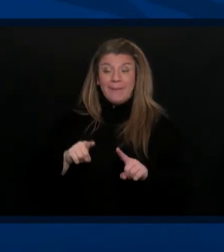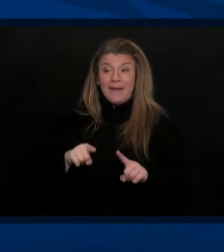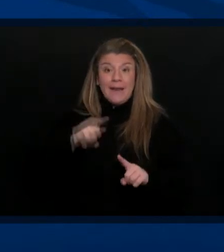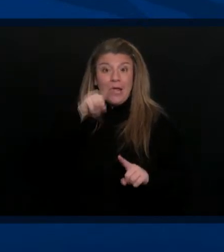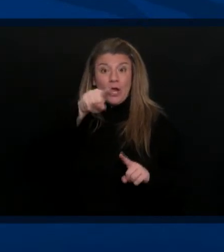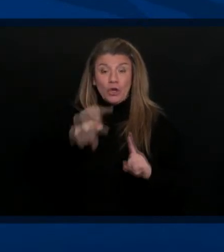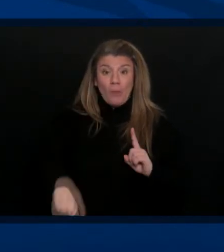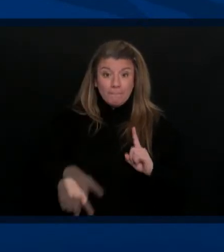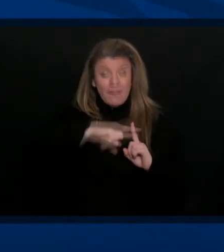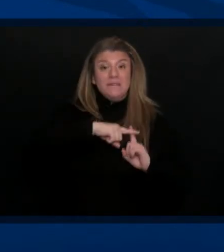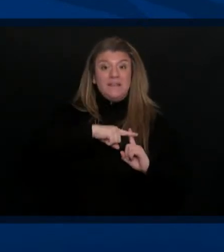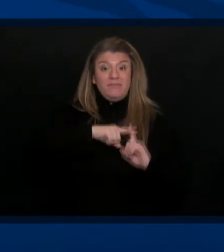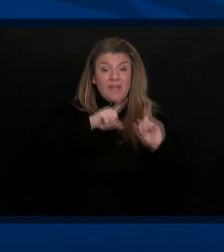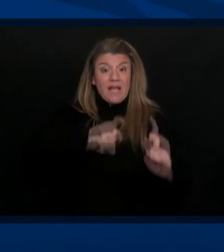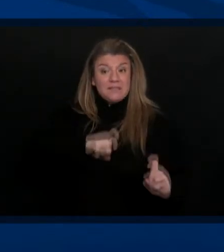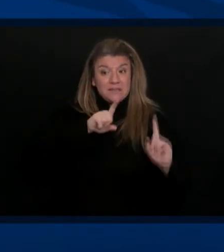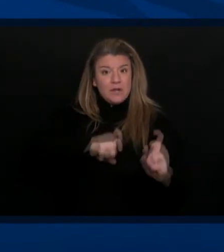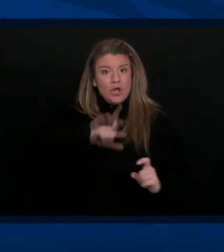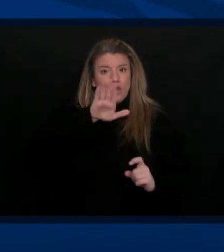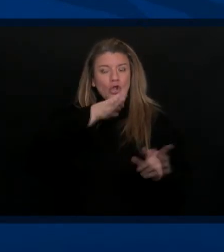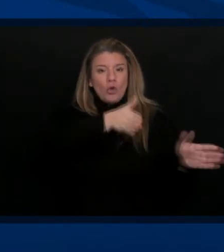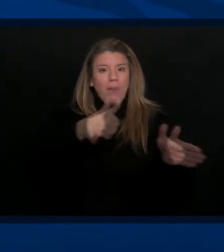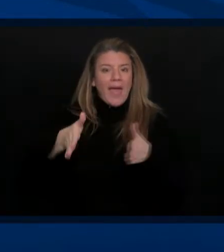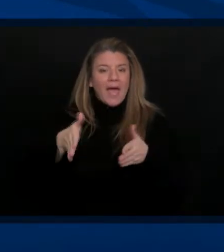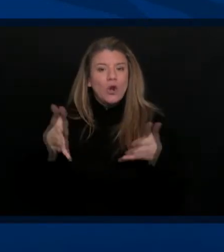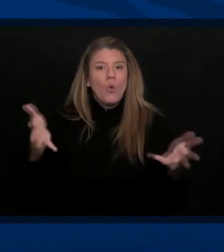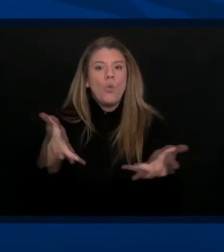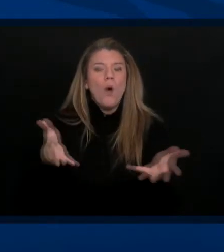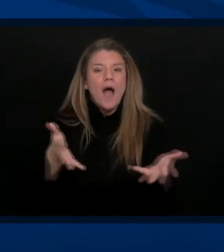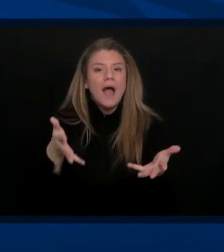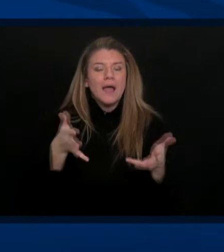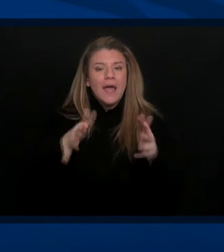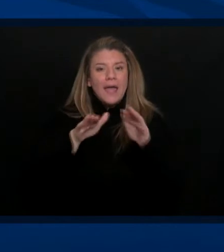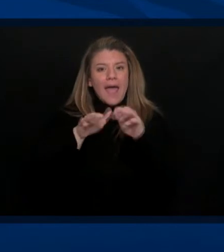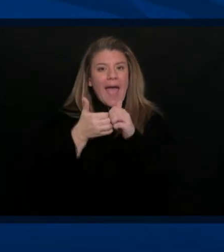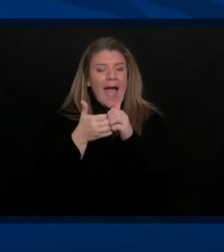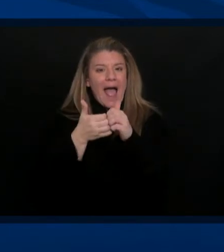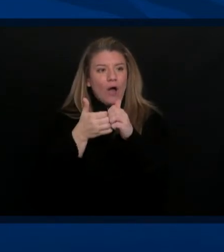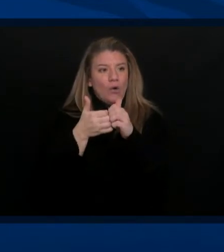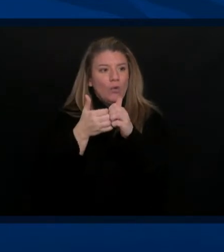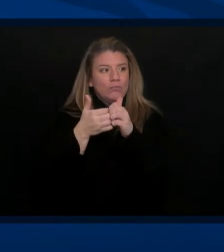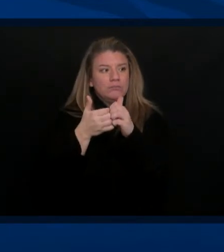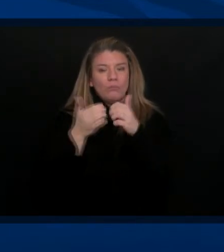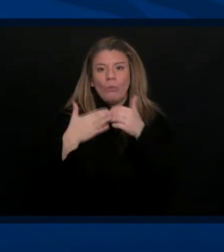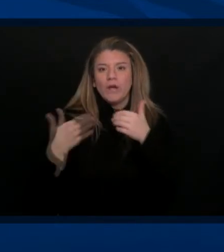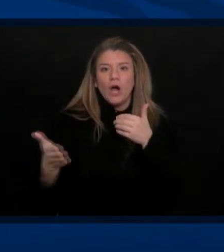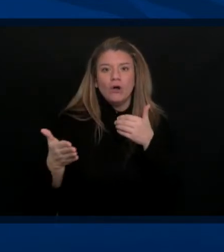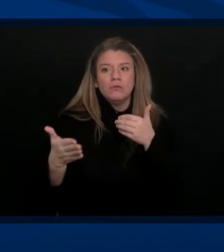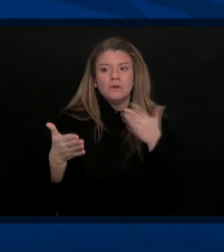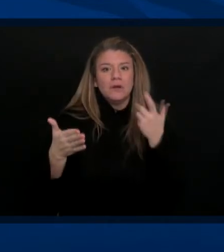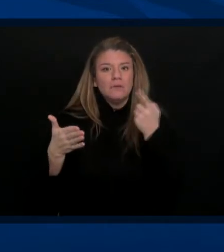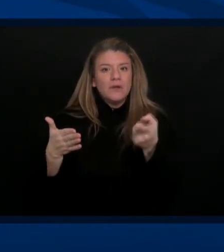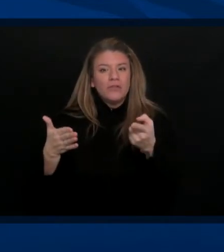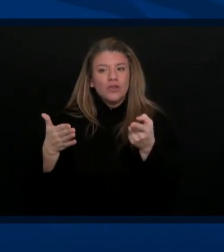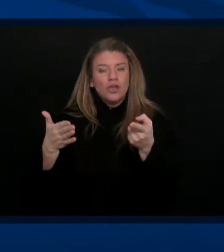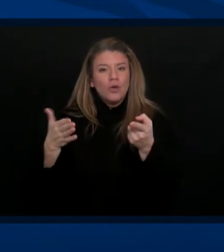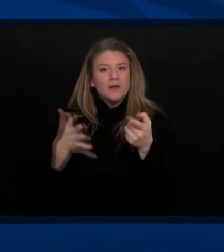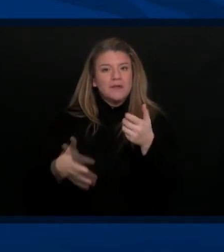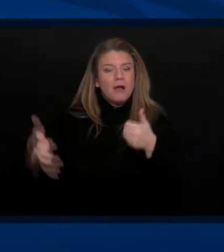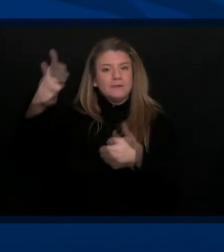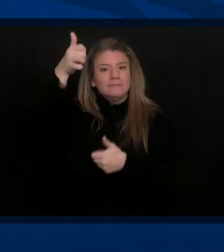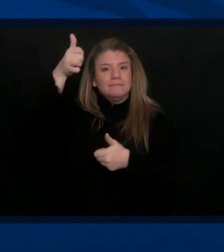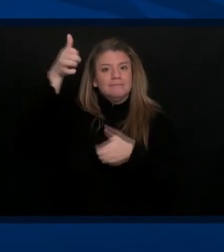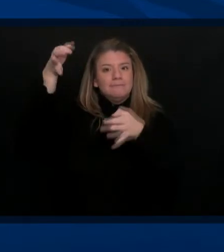tested positive, do you have a plan in place on how it proceeds from here? With you as the chief executive of